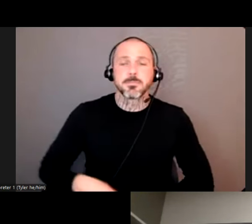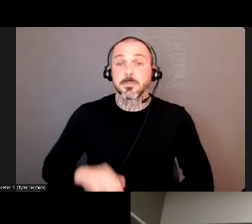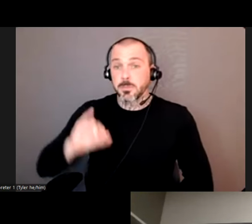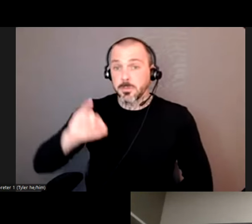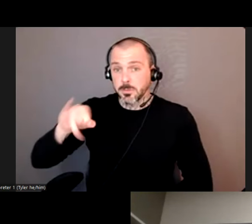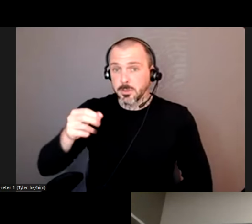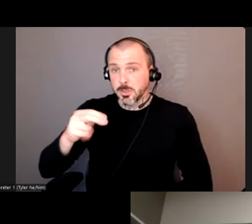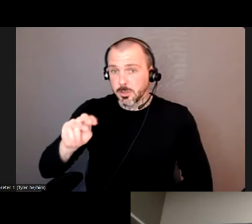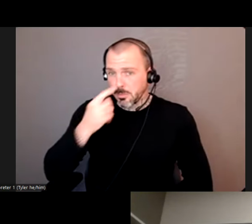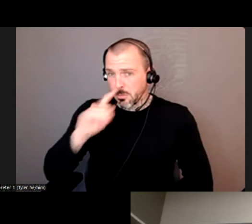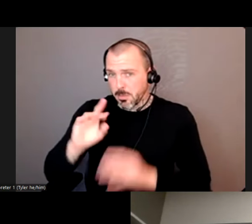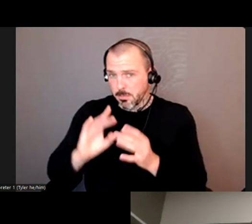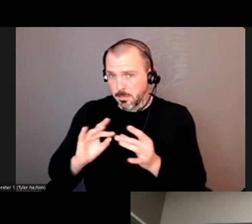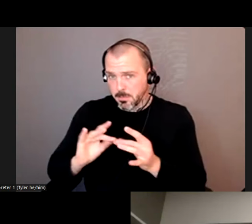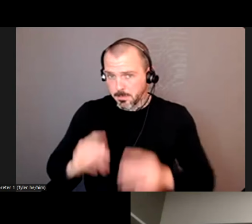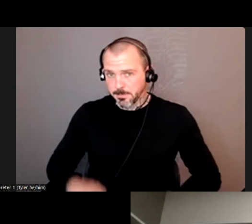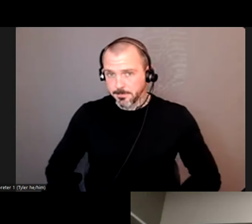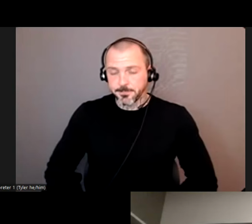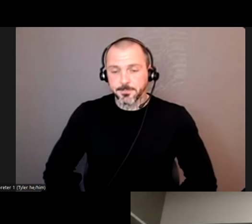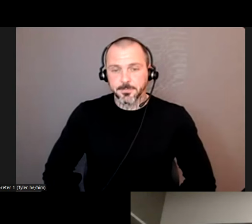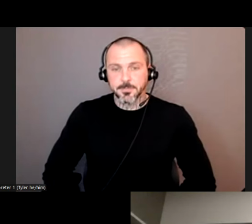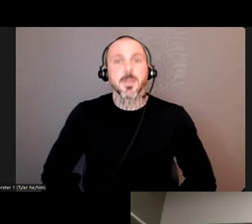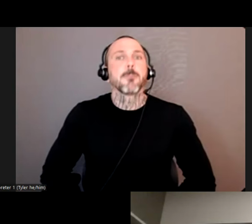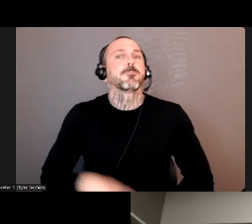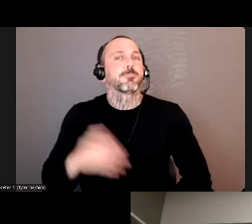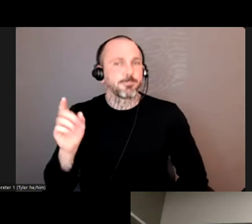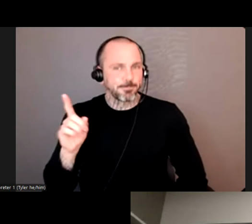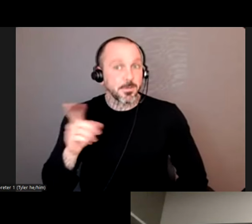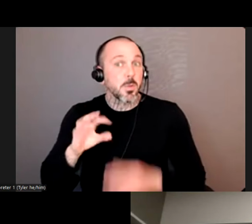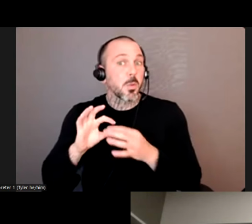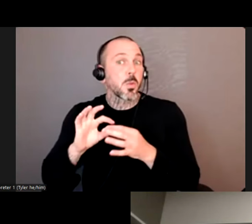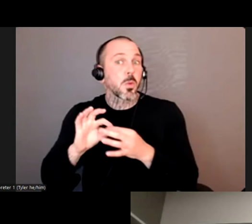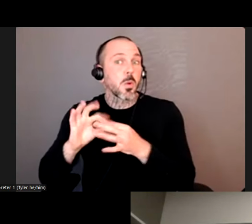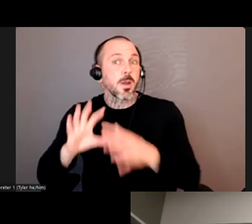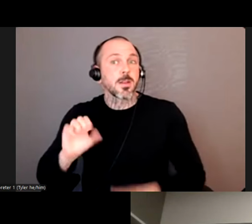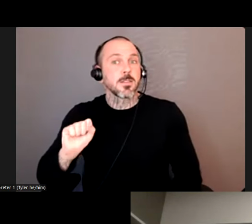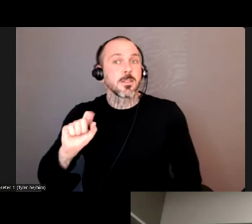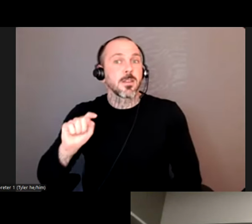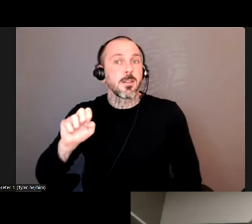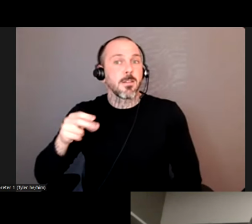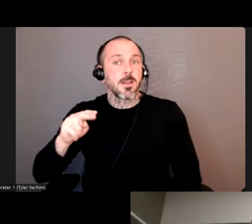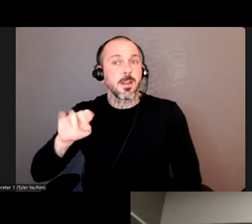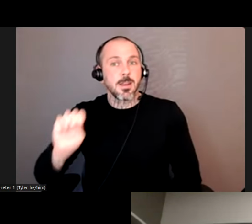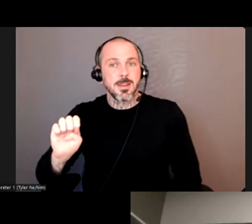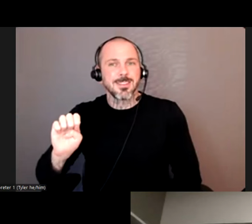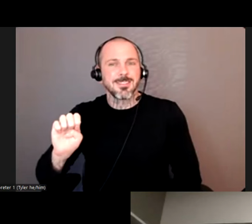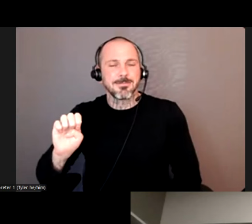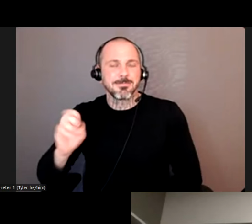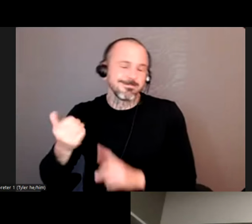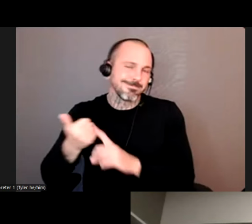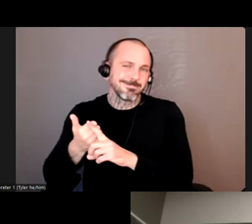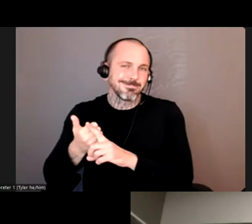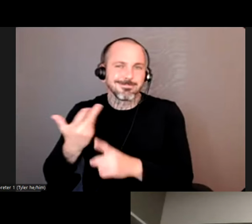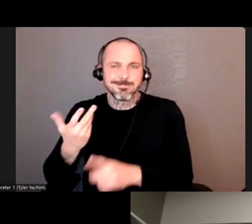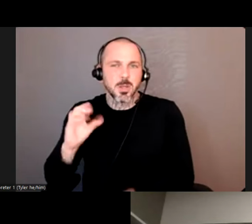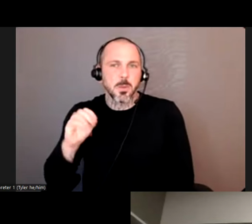comment about that? Yeah, so Stephanie Cynical is our coordinator, and she's an OPP employee that's seconded to the Anti-Fraud